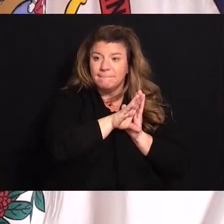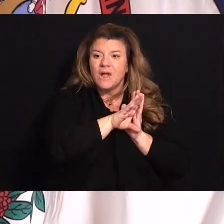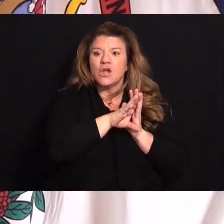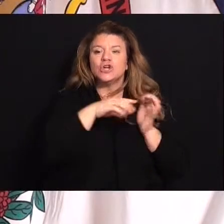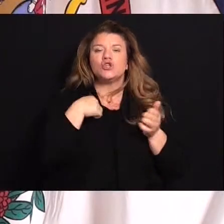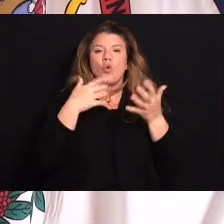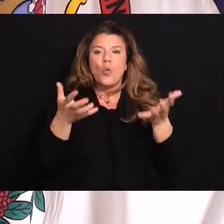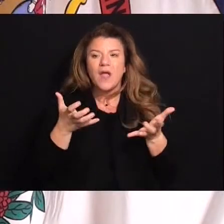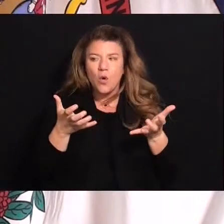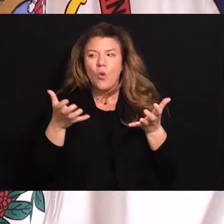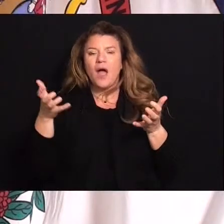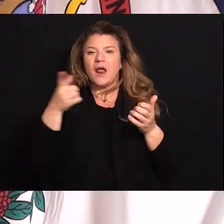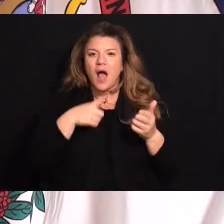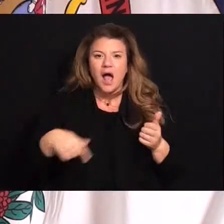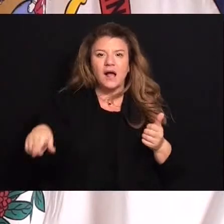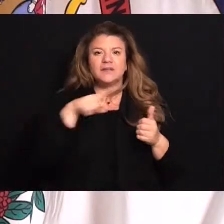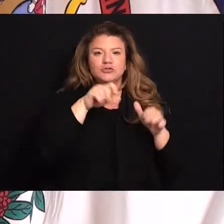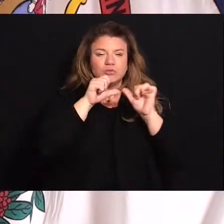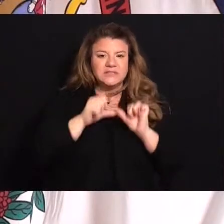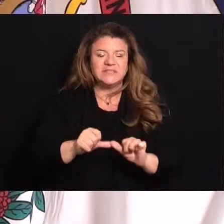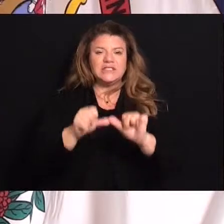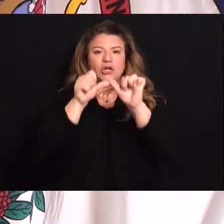all continue to try to